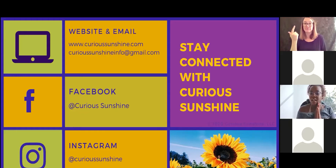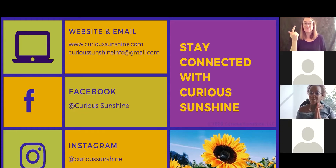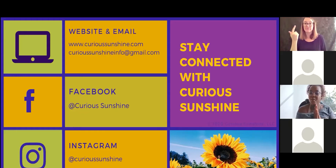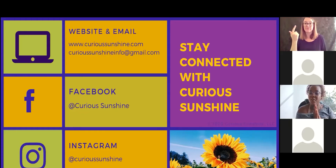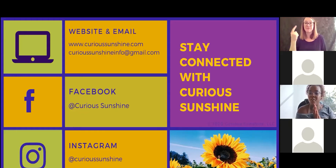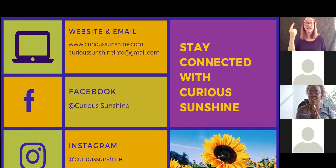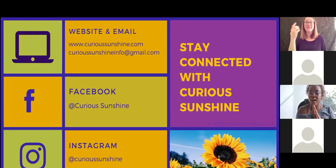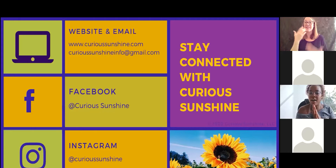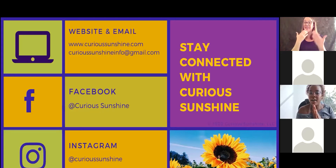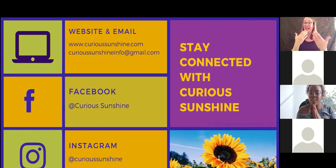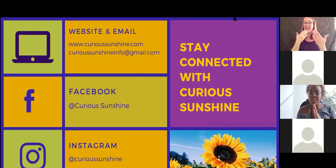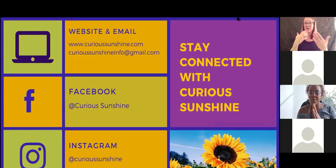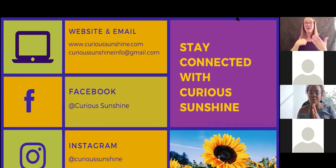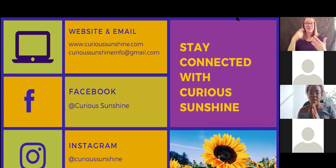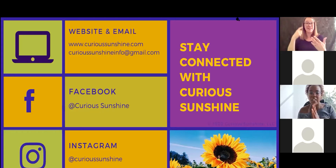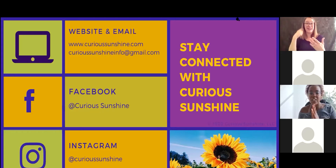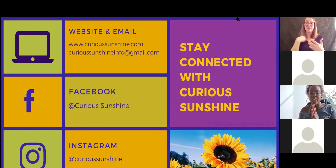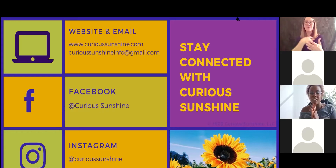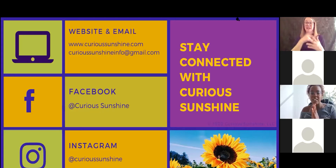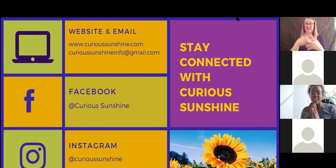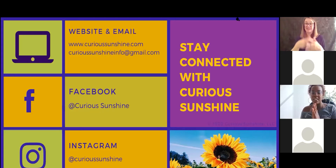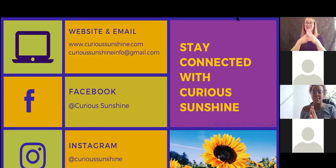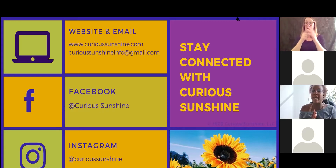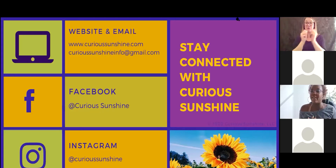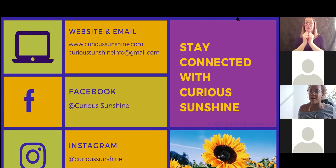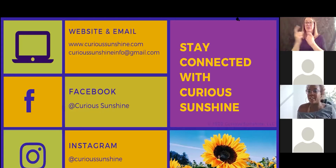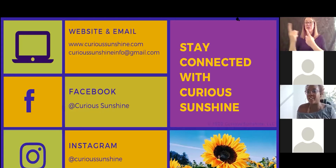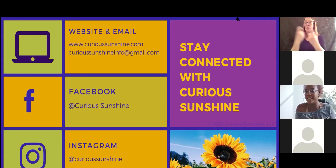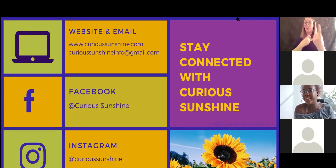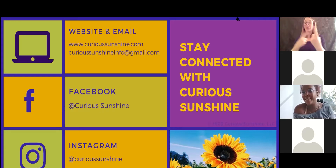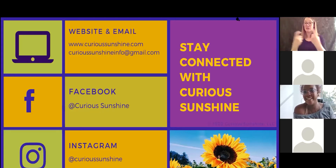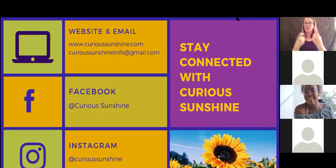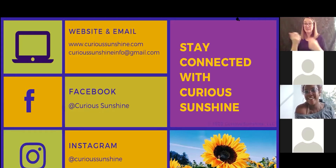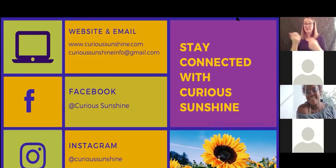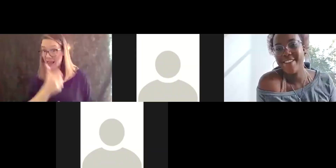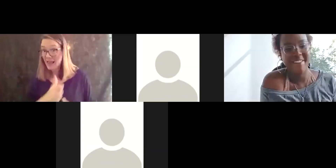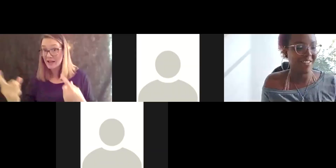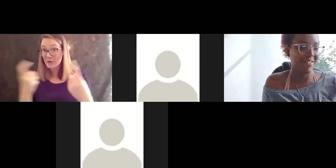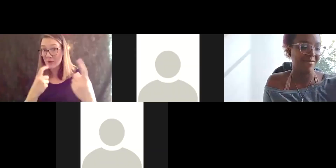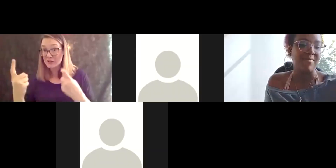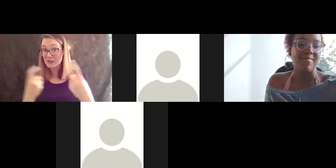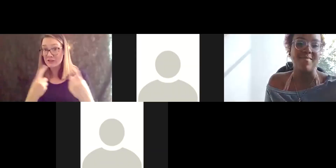we can move on to questions. Do we have any questions?